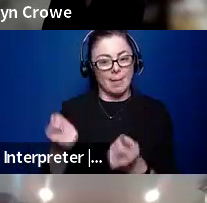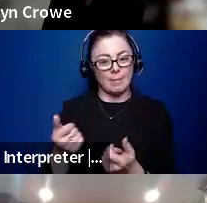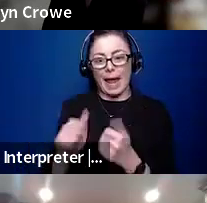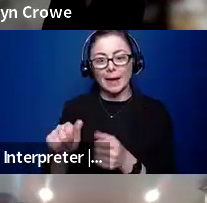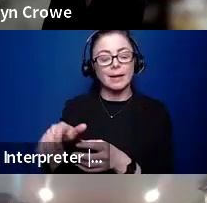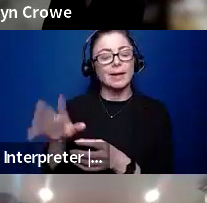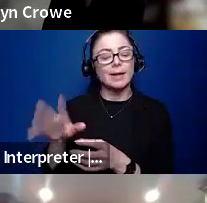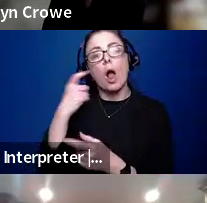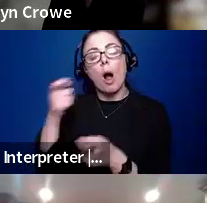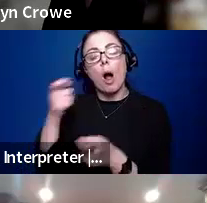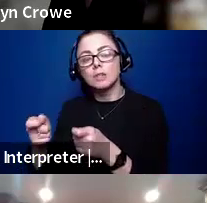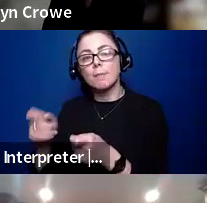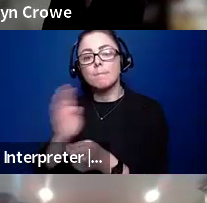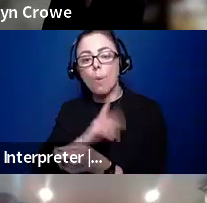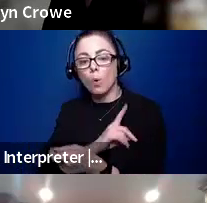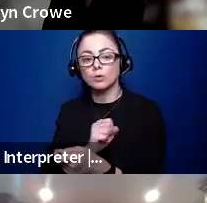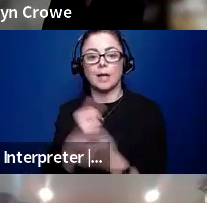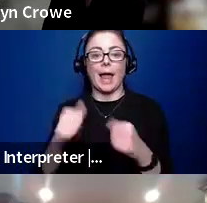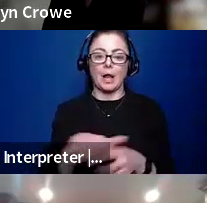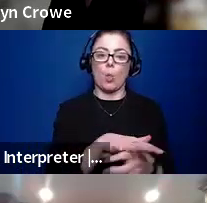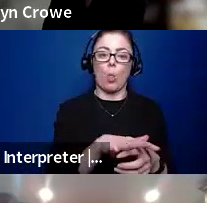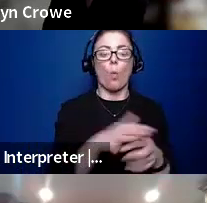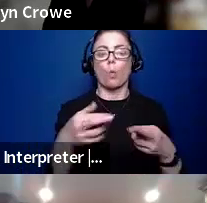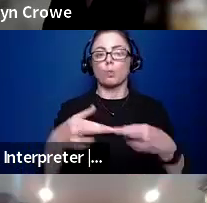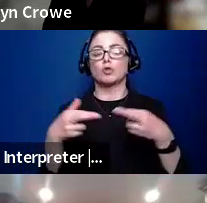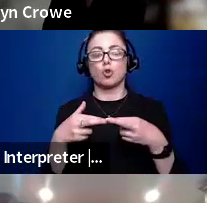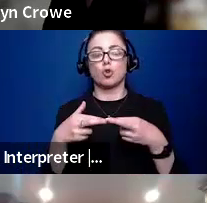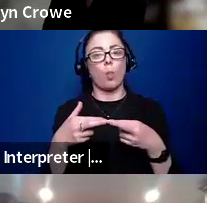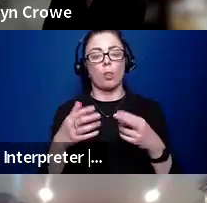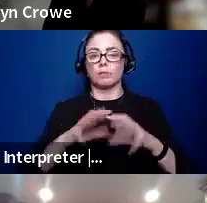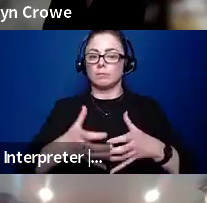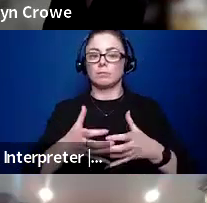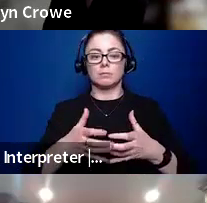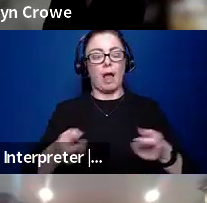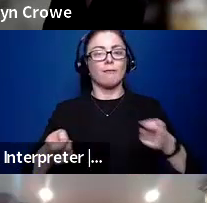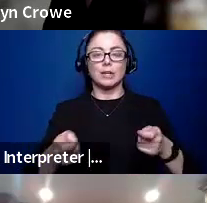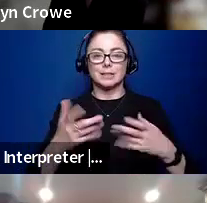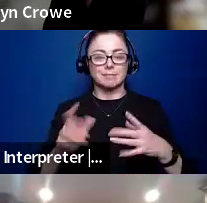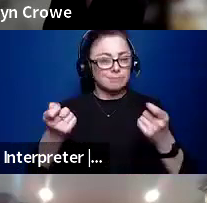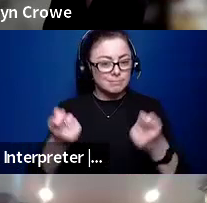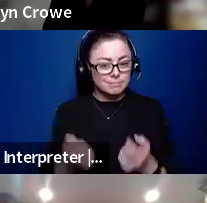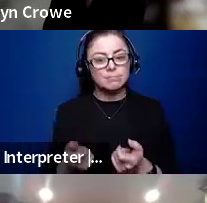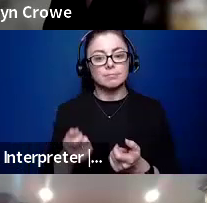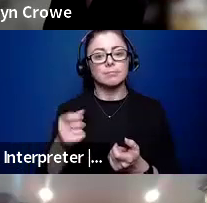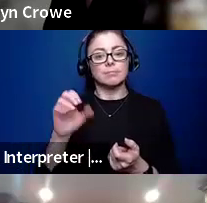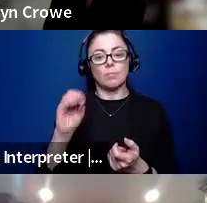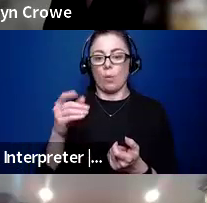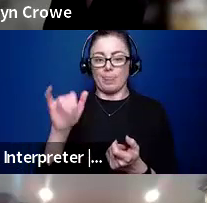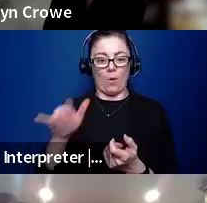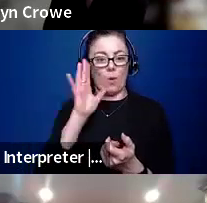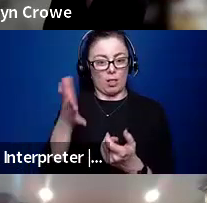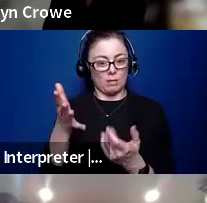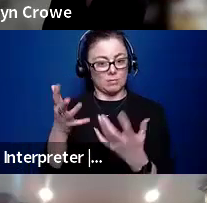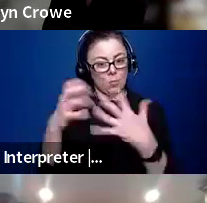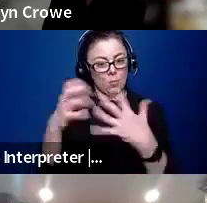regional involvement in the decision-making process. It breaks the current system that's working effectively, efficiently, and equitably for all size school